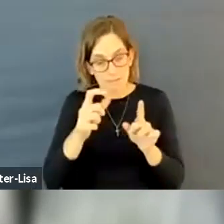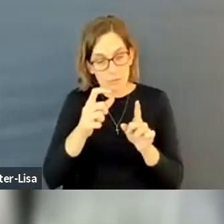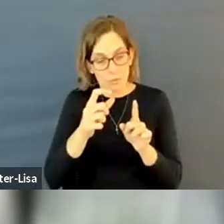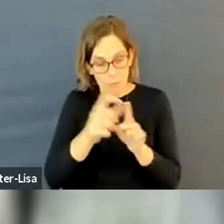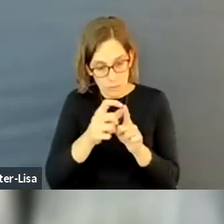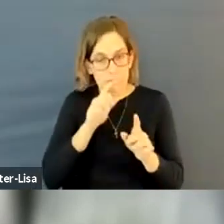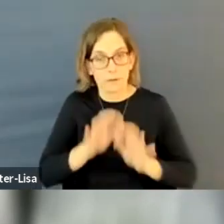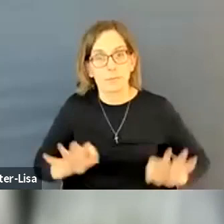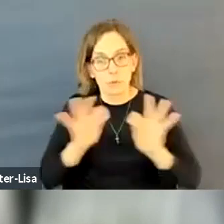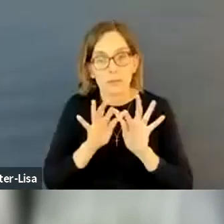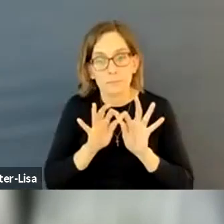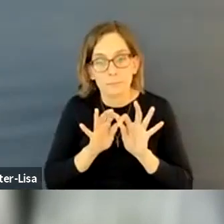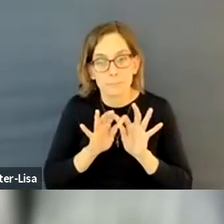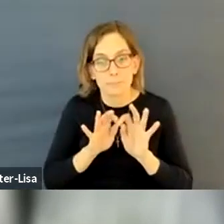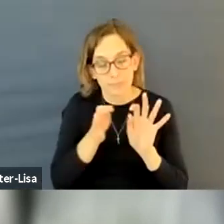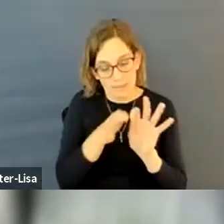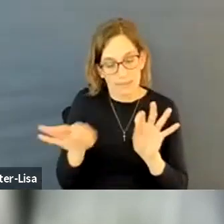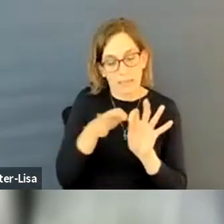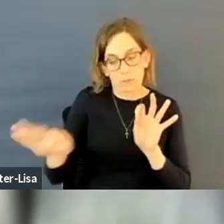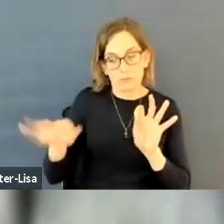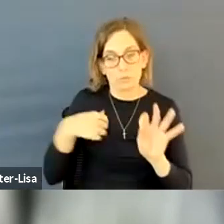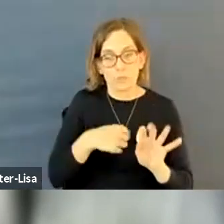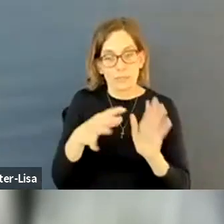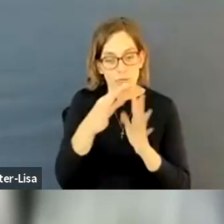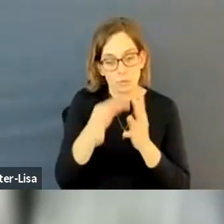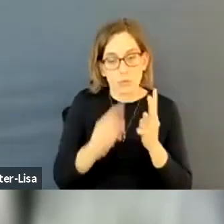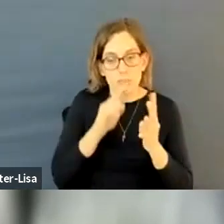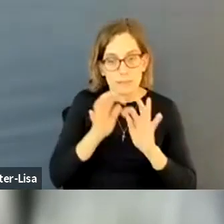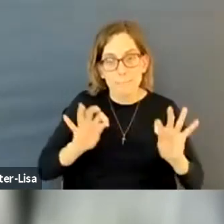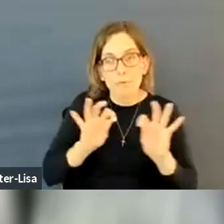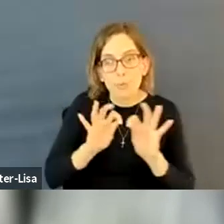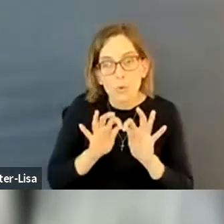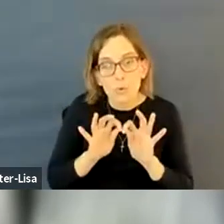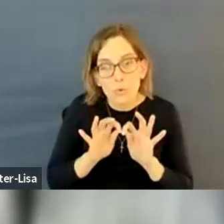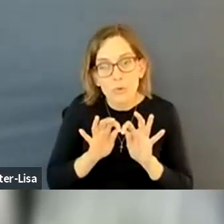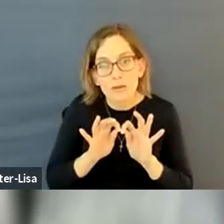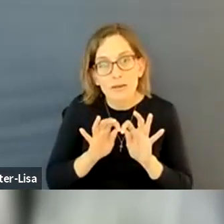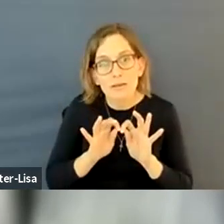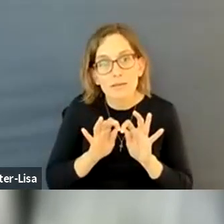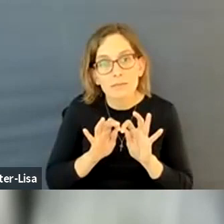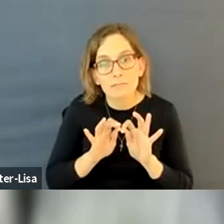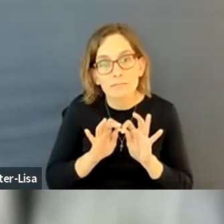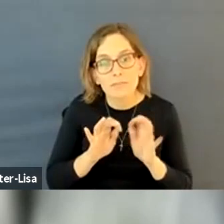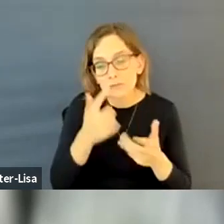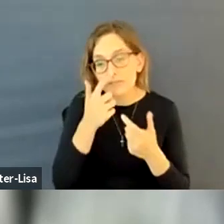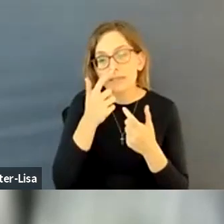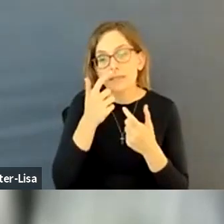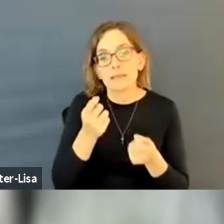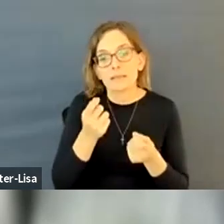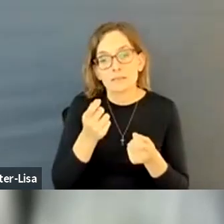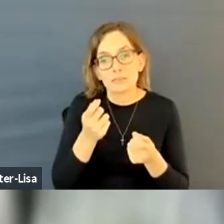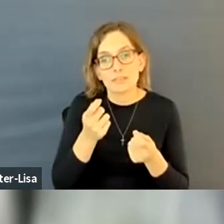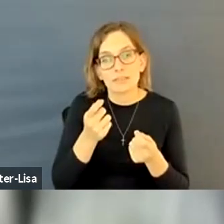matter and the language we choose is important. And it was interesting to me how they wrapped